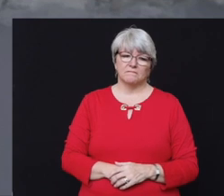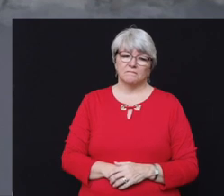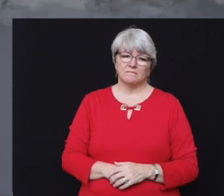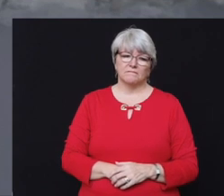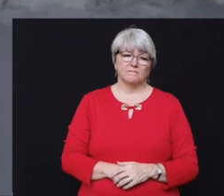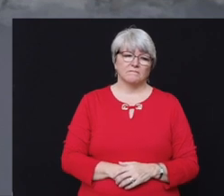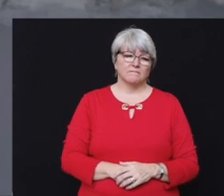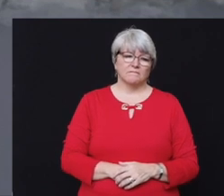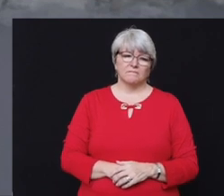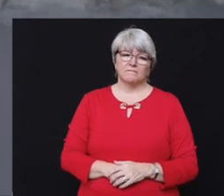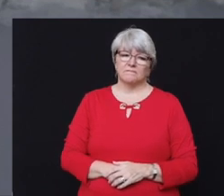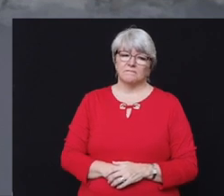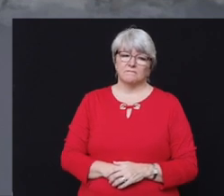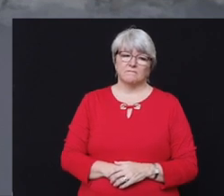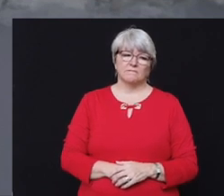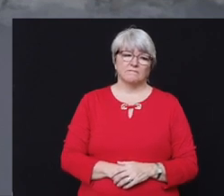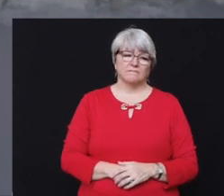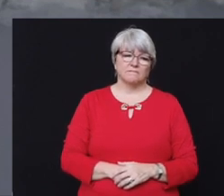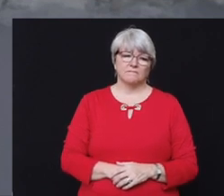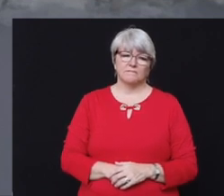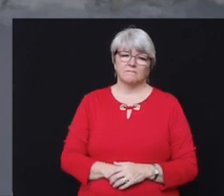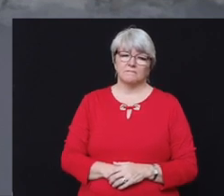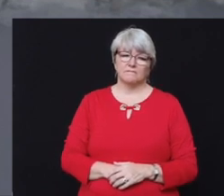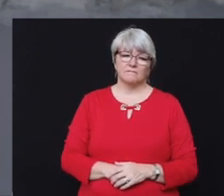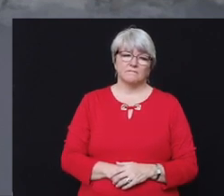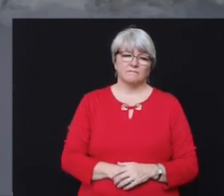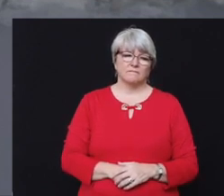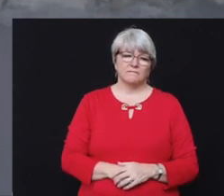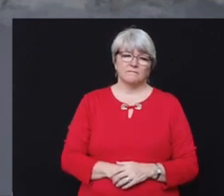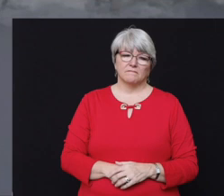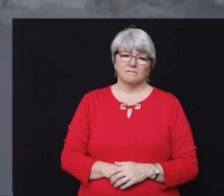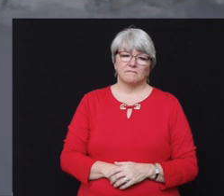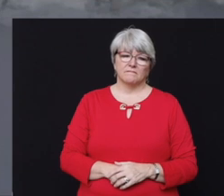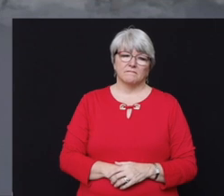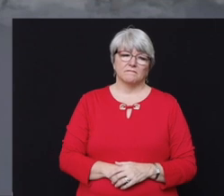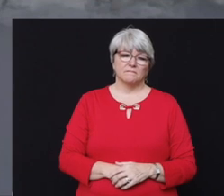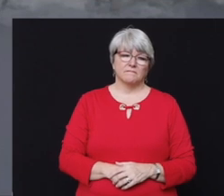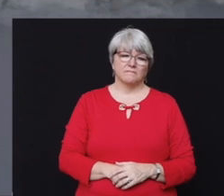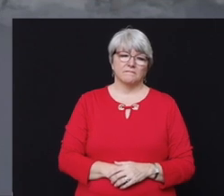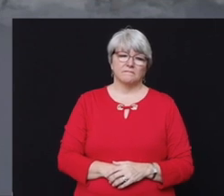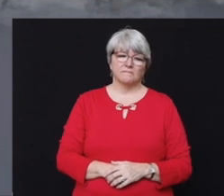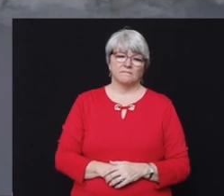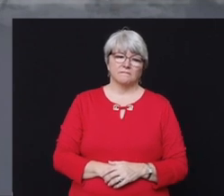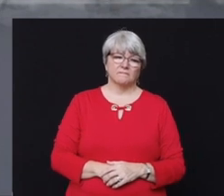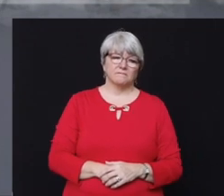Let the nation sing it louder, 'cause nothing has the power to